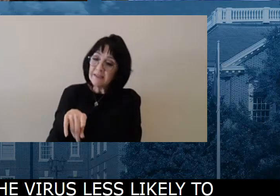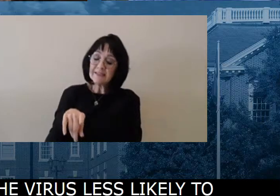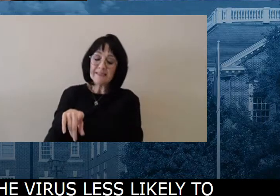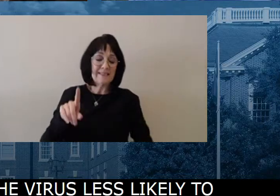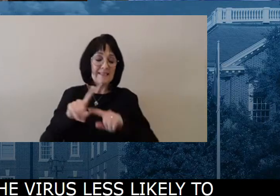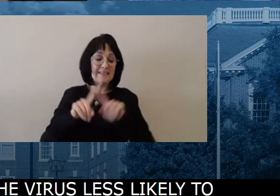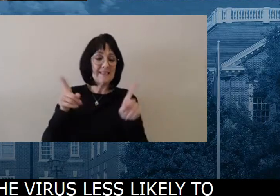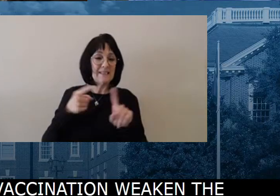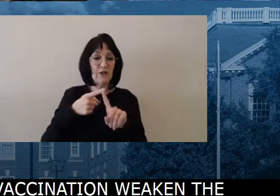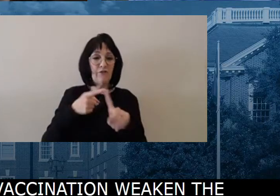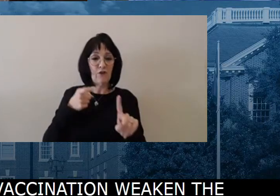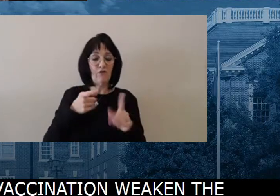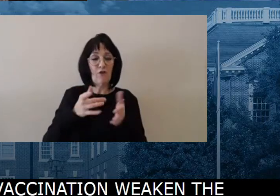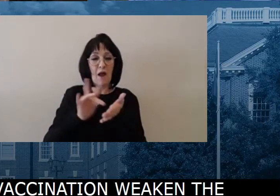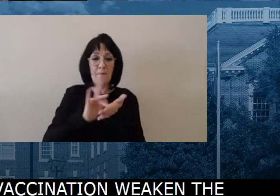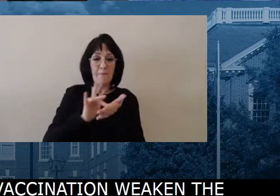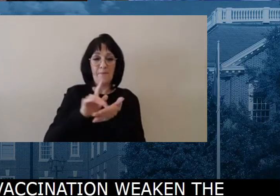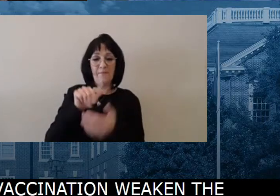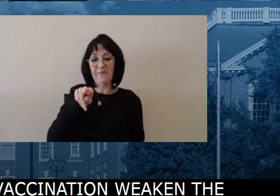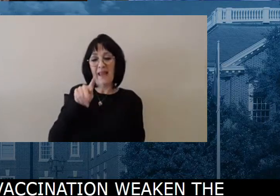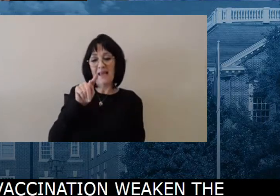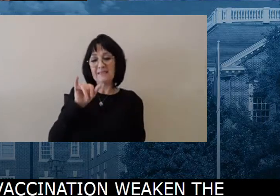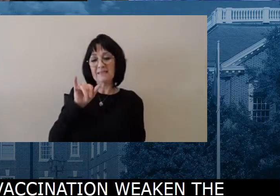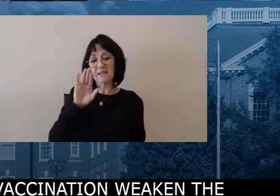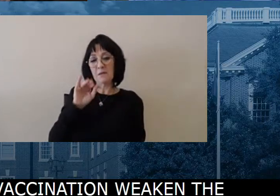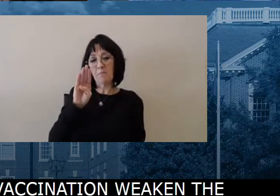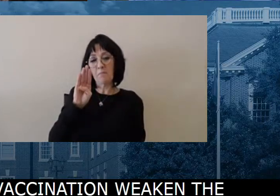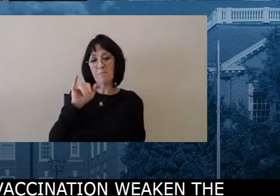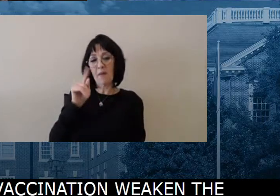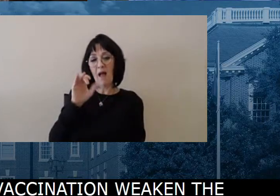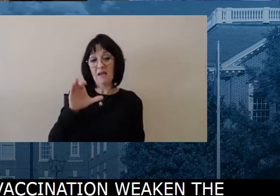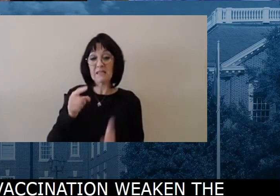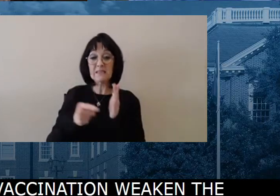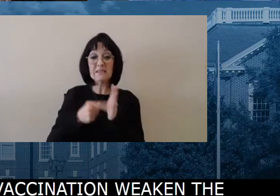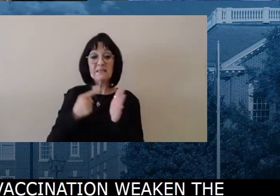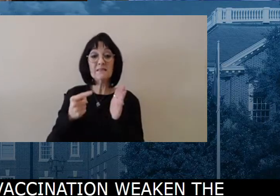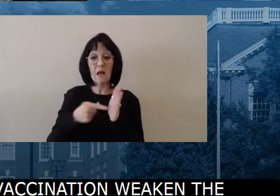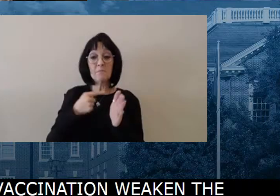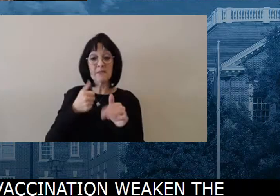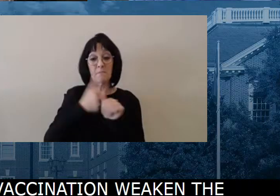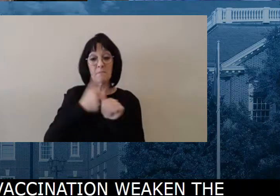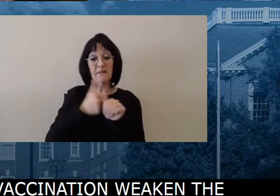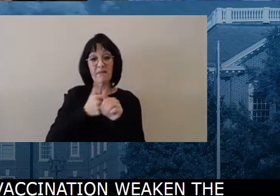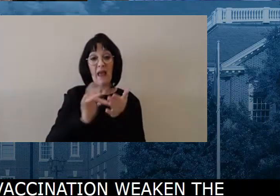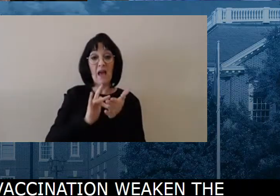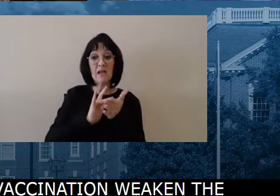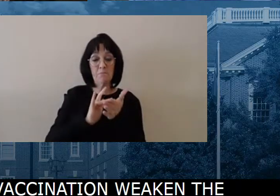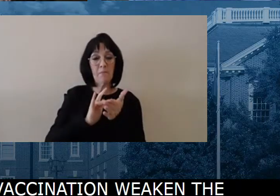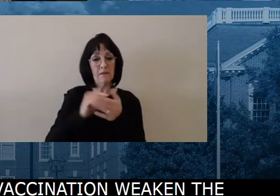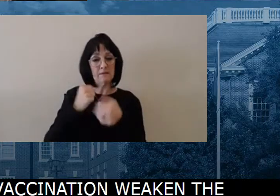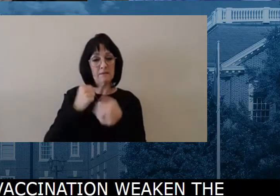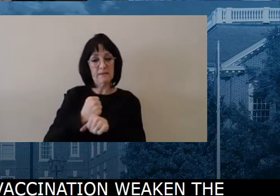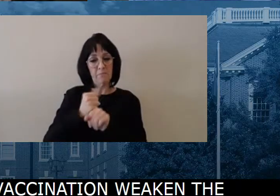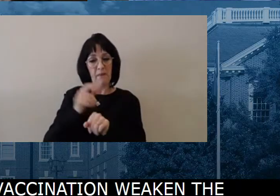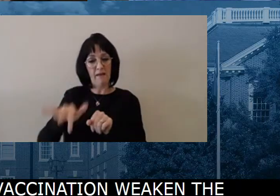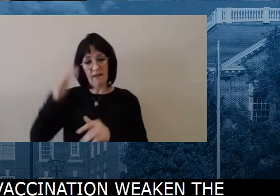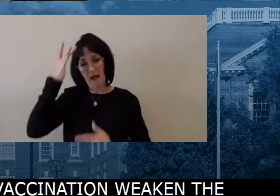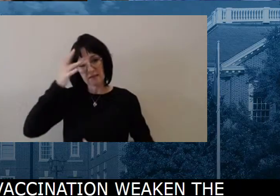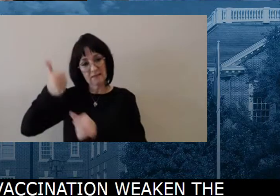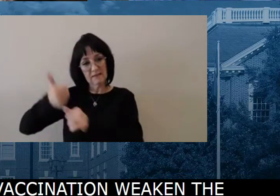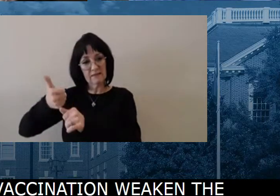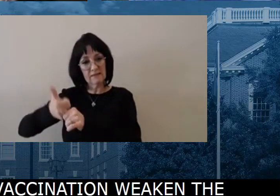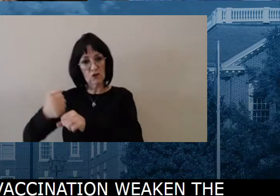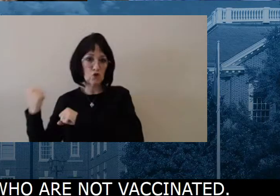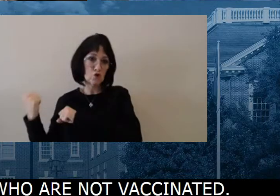which, antibiotics, antivirals can sometimes make a virus or a bacteria stronger. What helps this